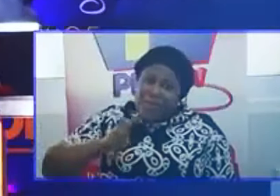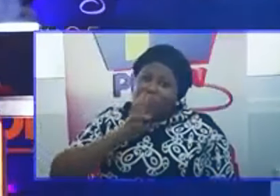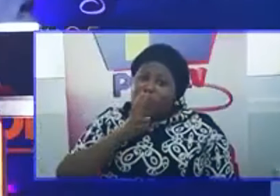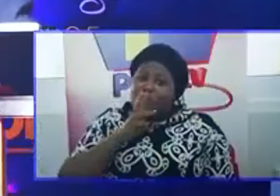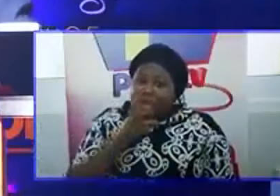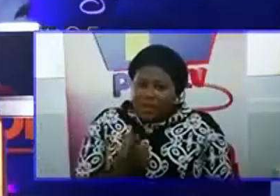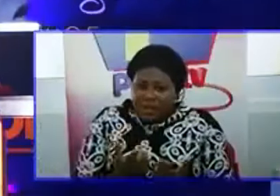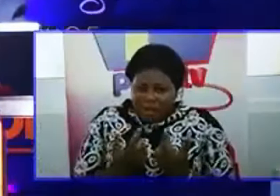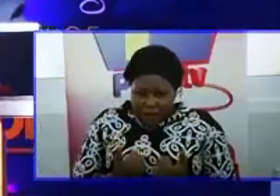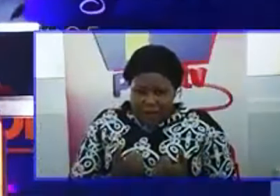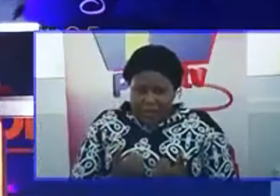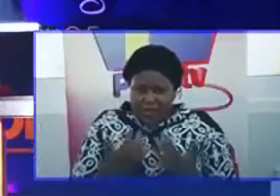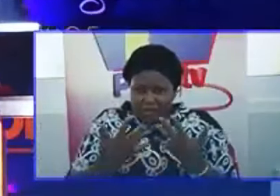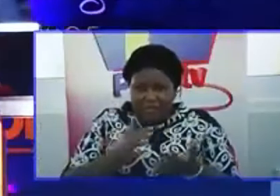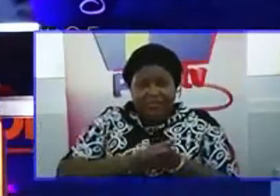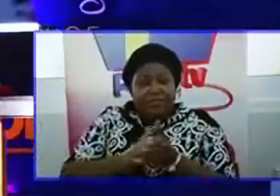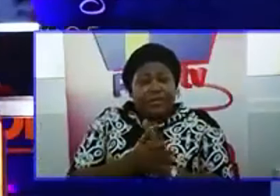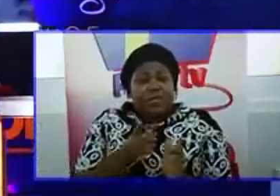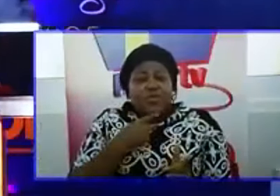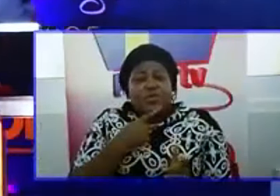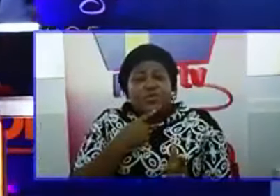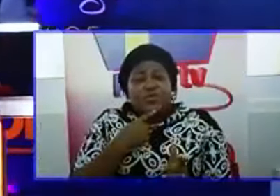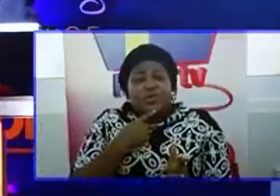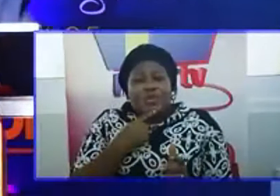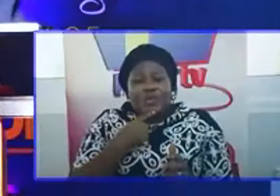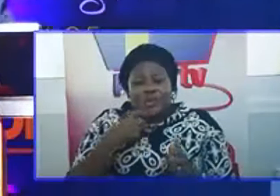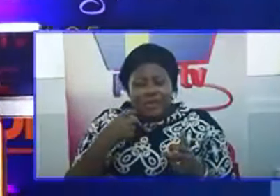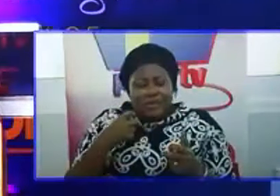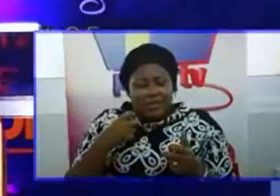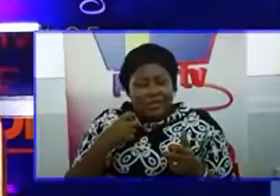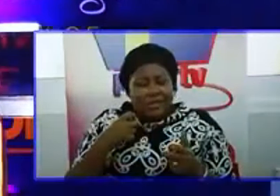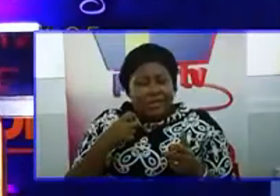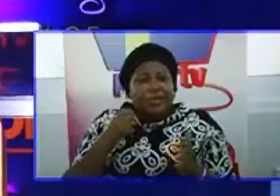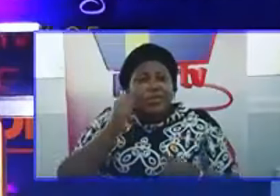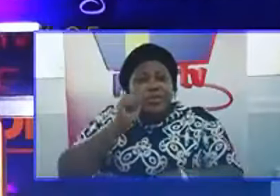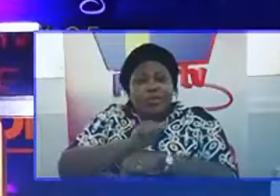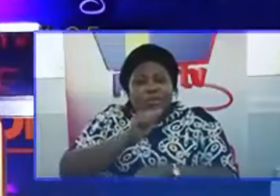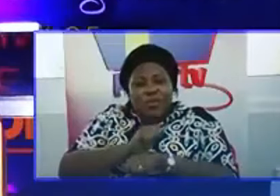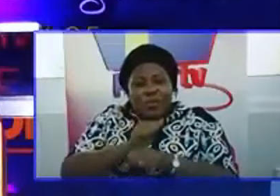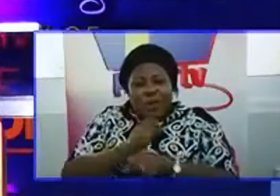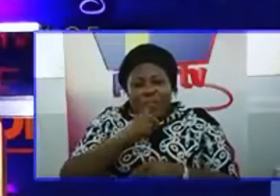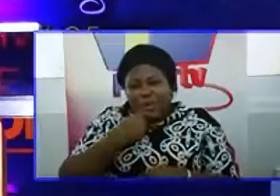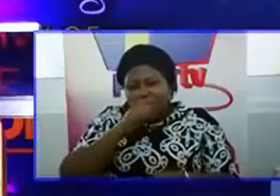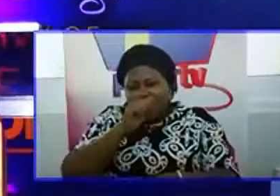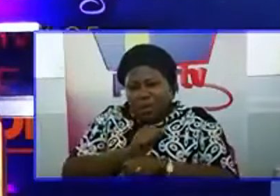flowing. That is an engineer. He washes his hands,